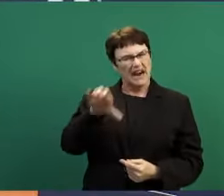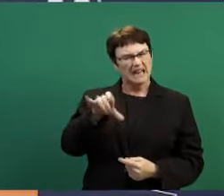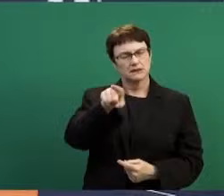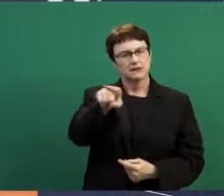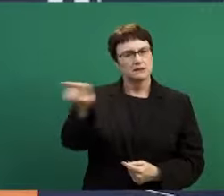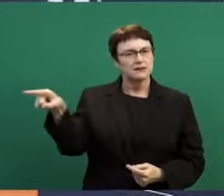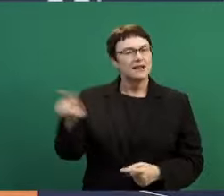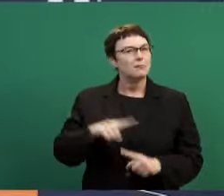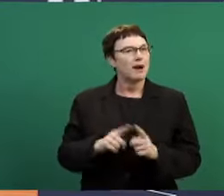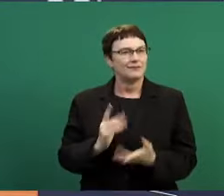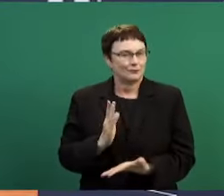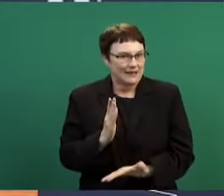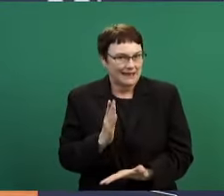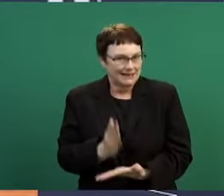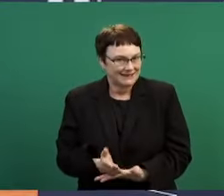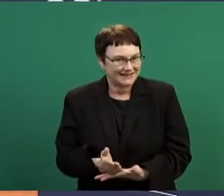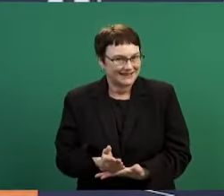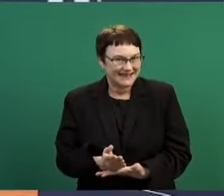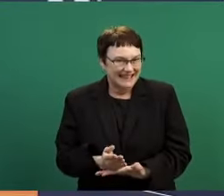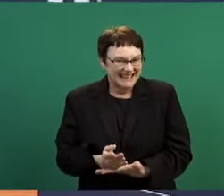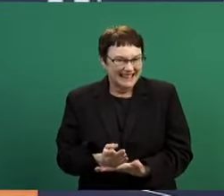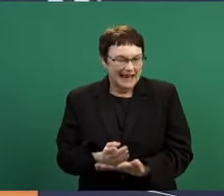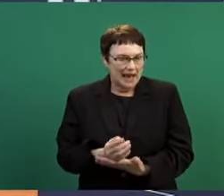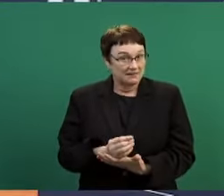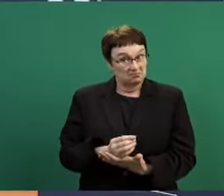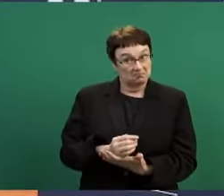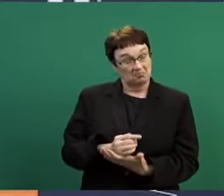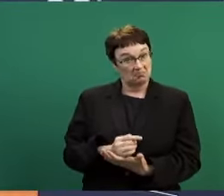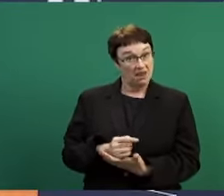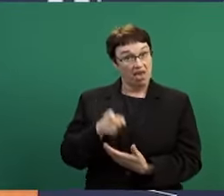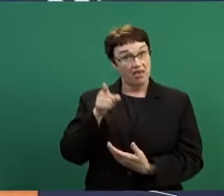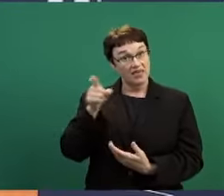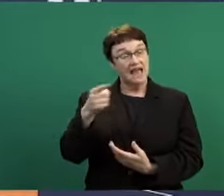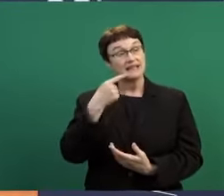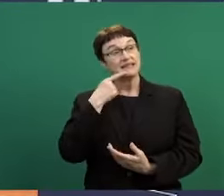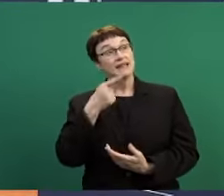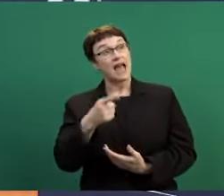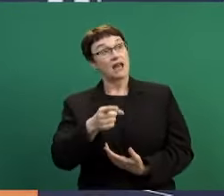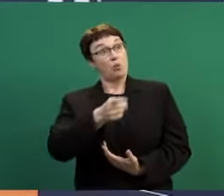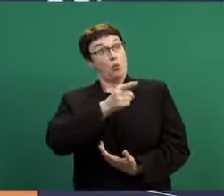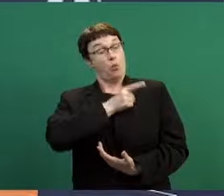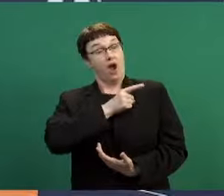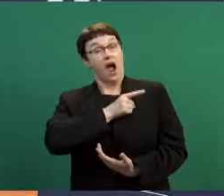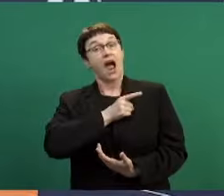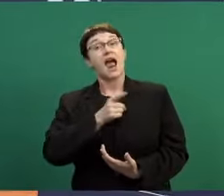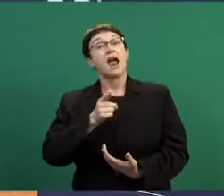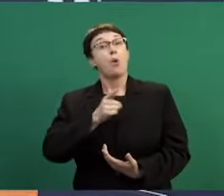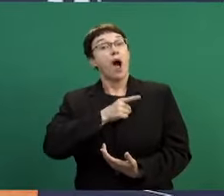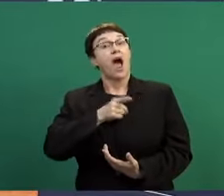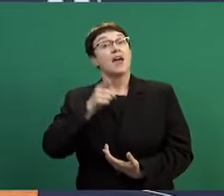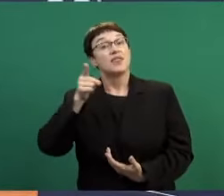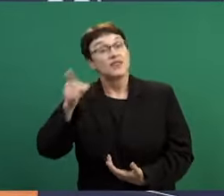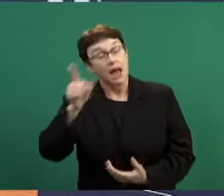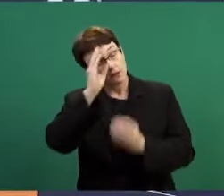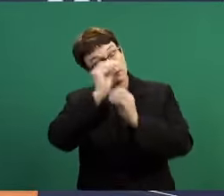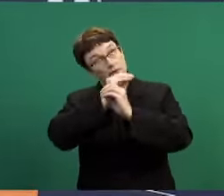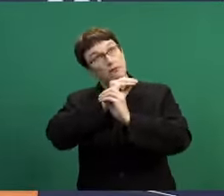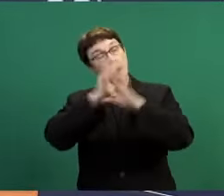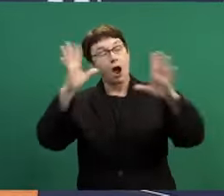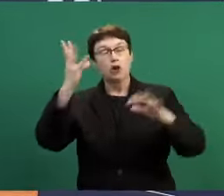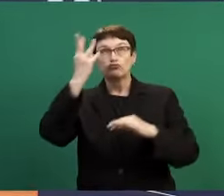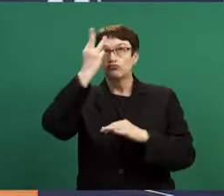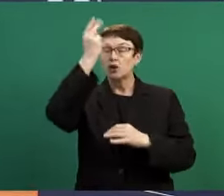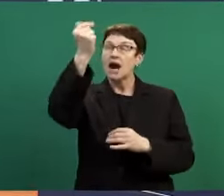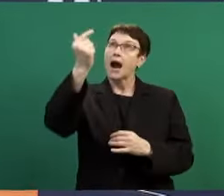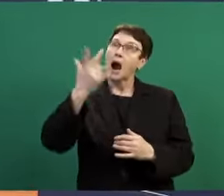becomes a thin edge. Are they saying these things because that is what they would like us to do? Or they are saying